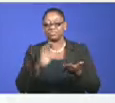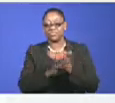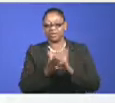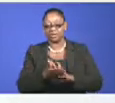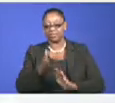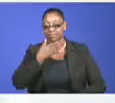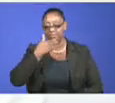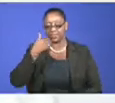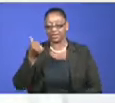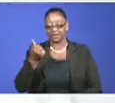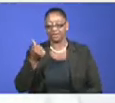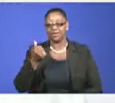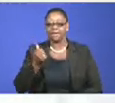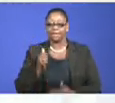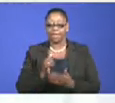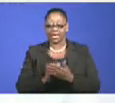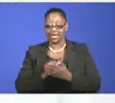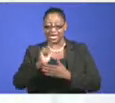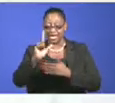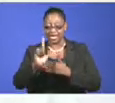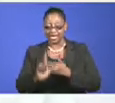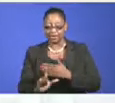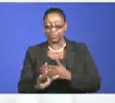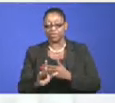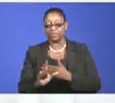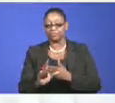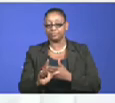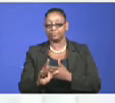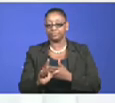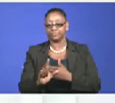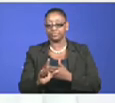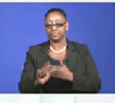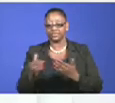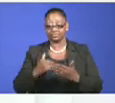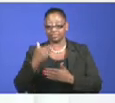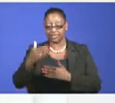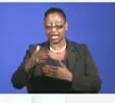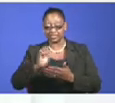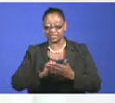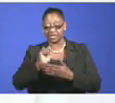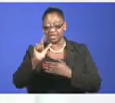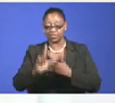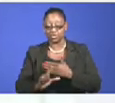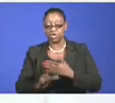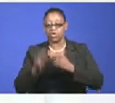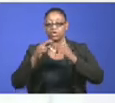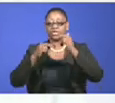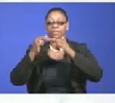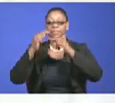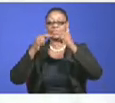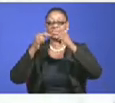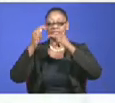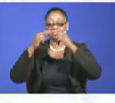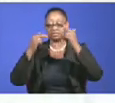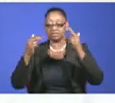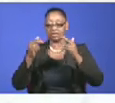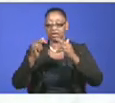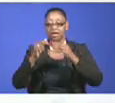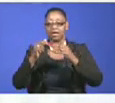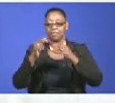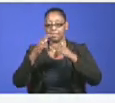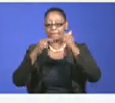to be completed next April. I know that they're going to begin constructing the building shortly, and that should be completed in